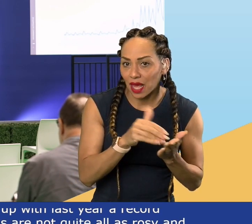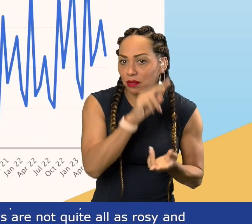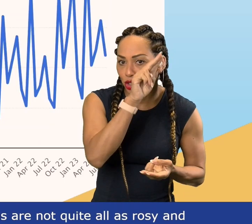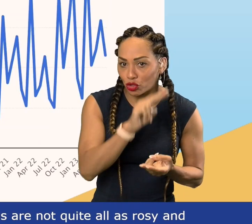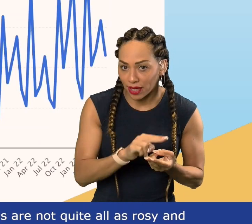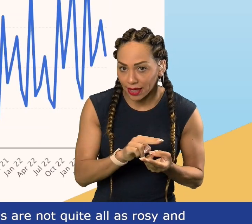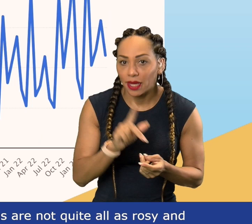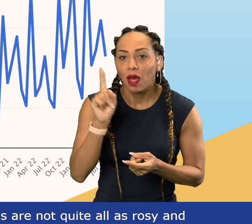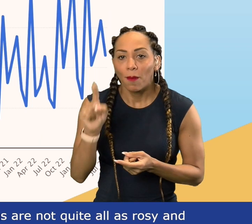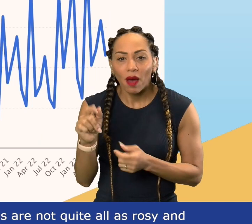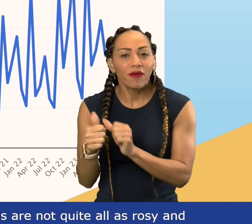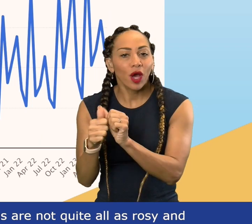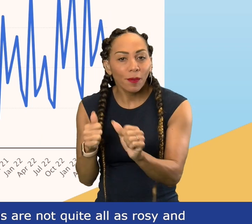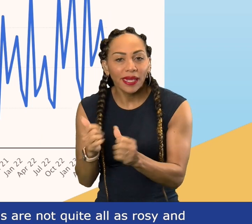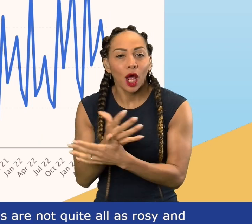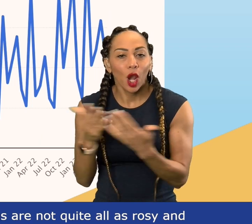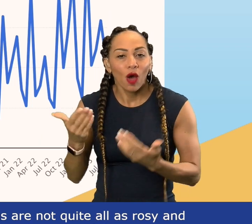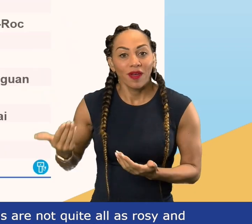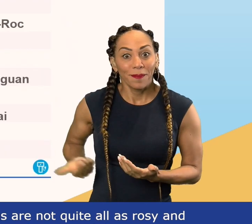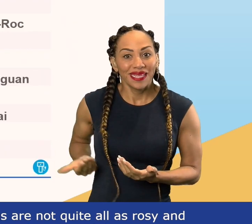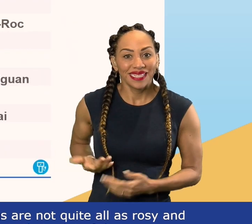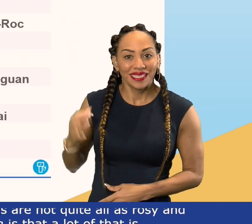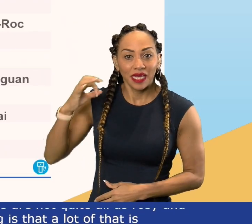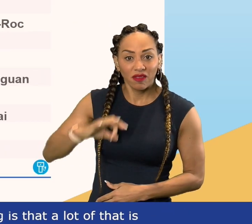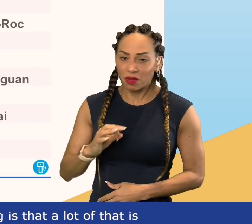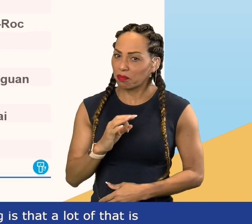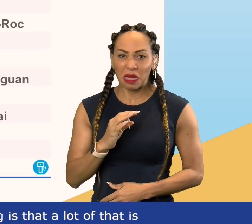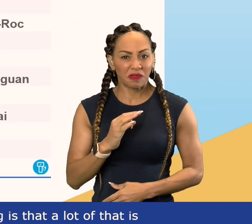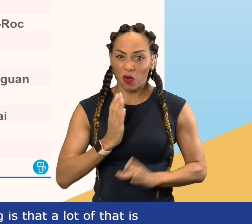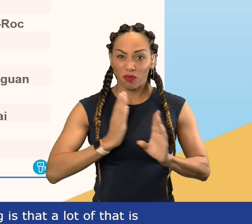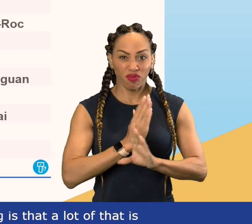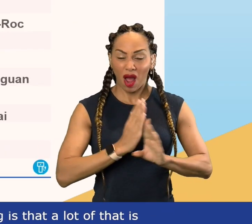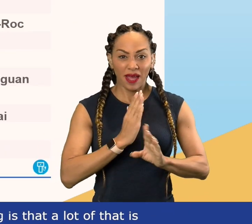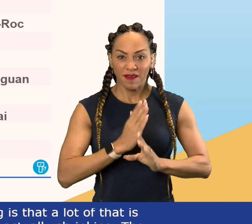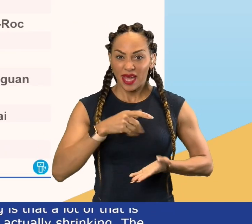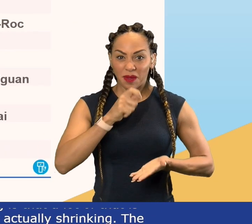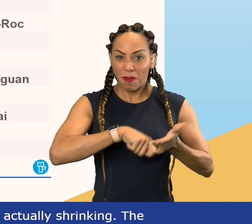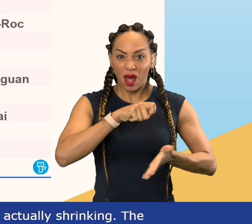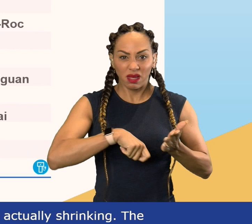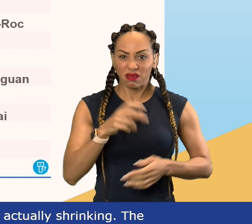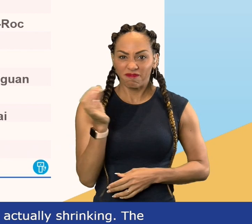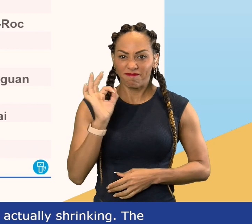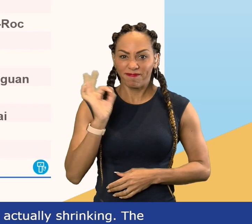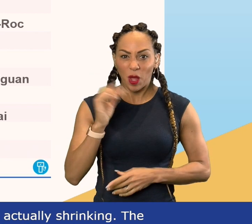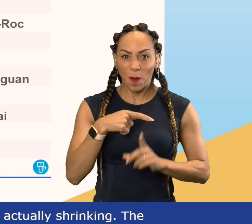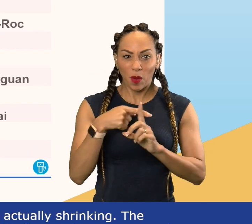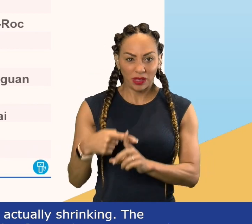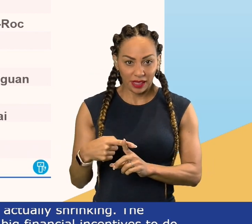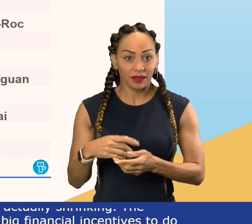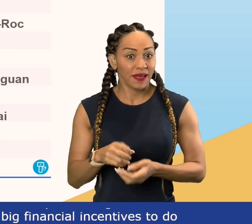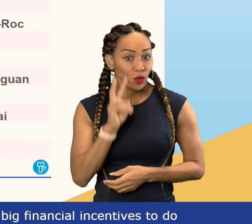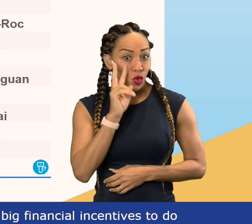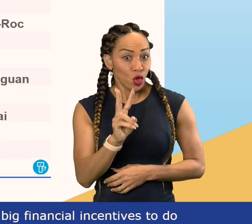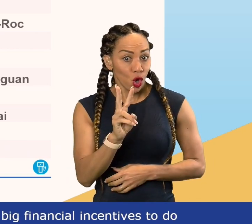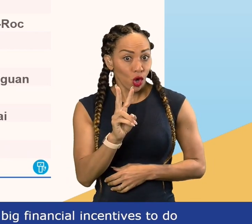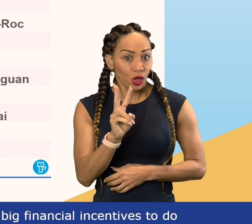incentives to do that, not so much if you're a private buyer. Now that's if you look at the registration. So this is so far this year. On the left,